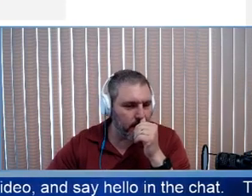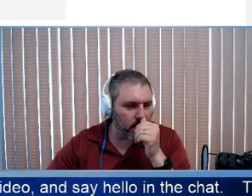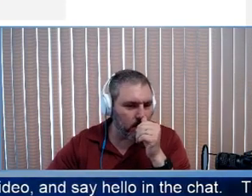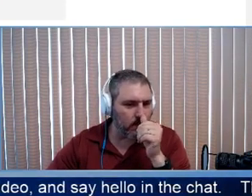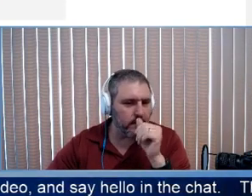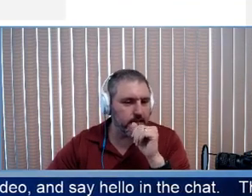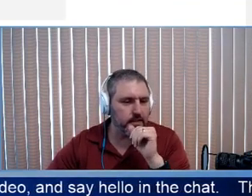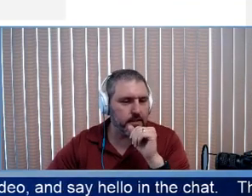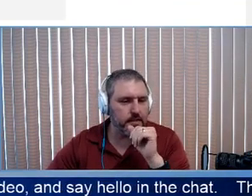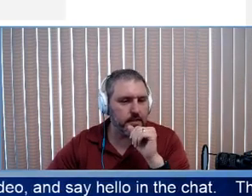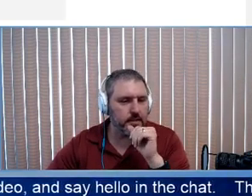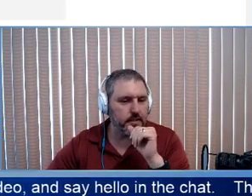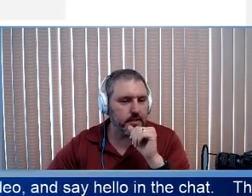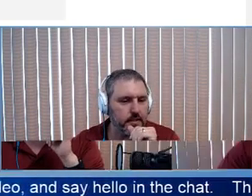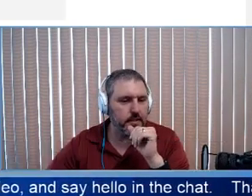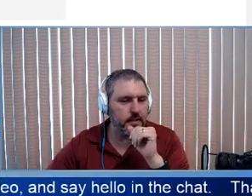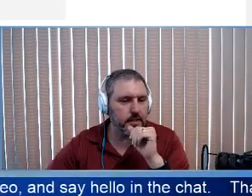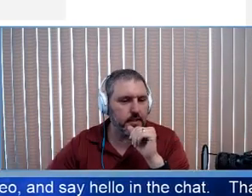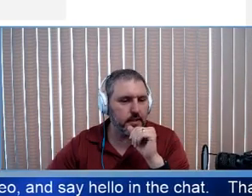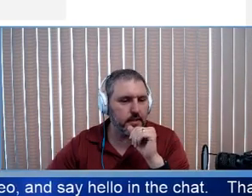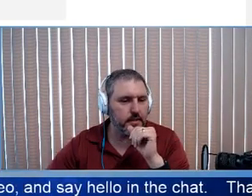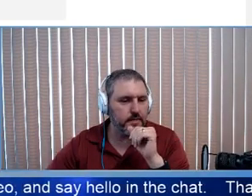There you go.